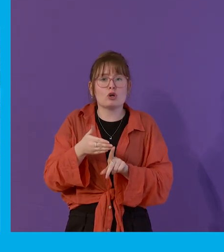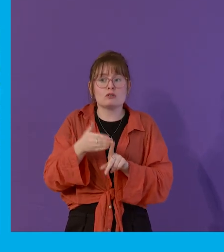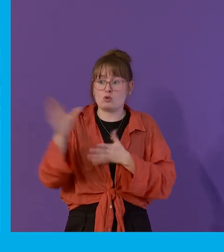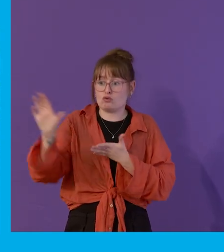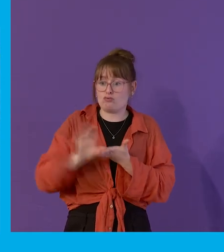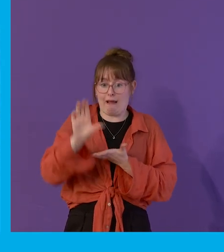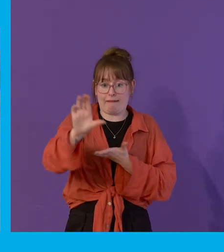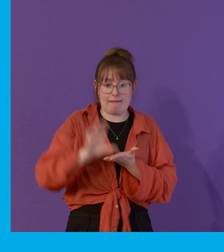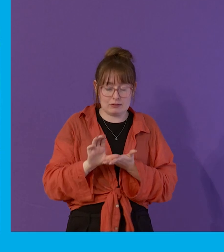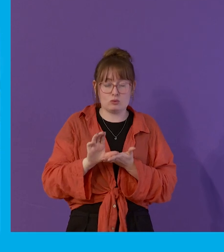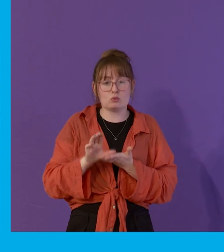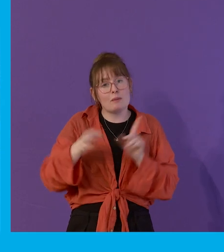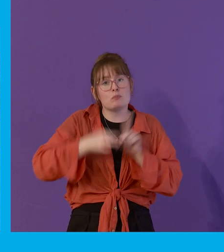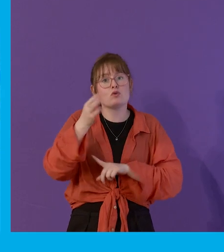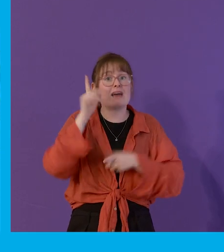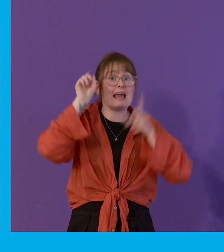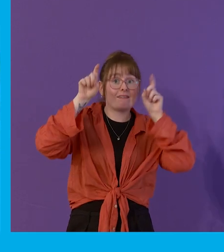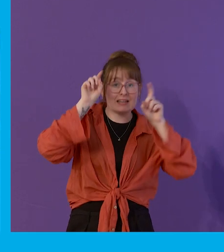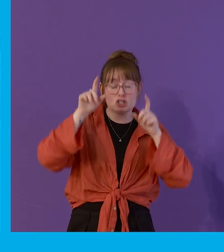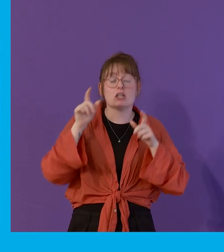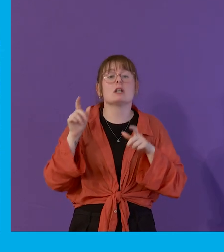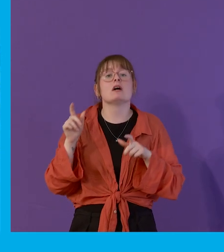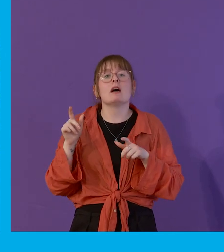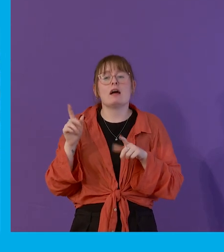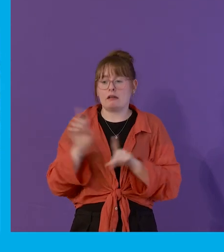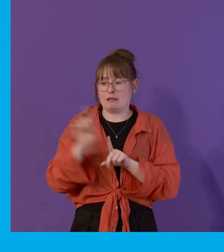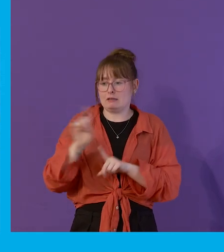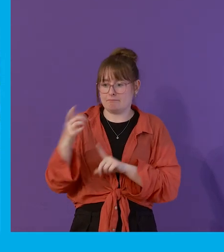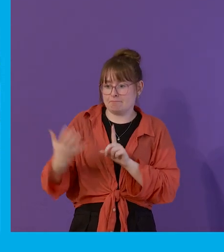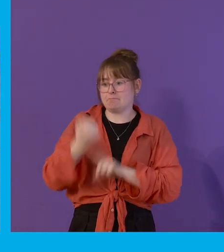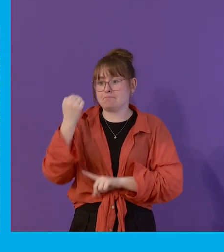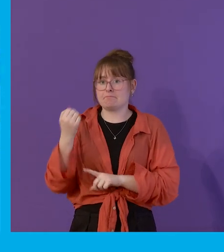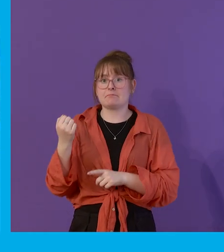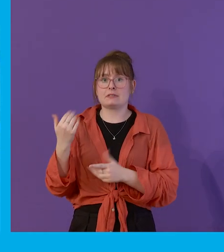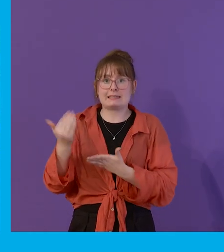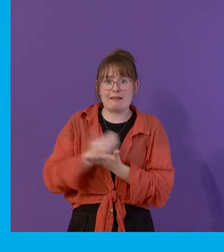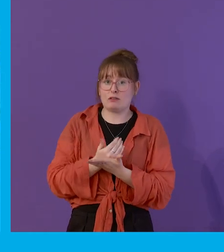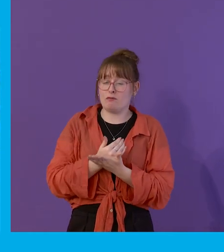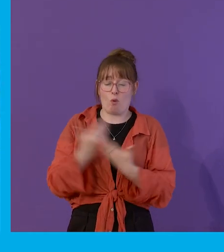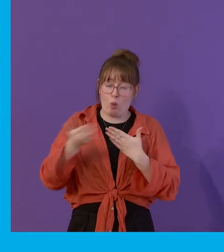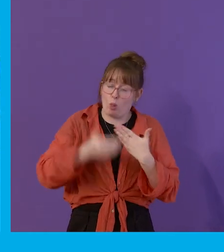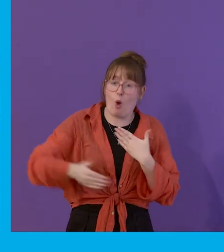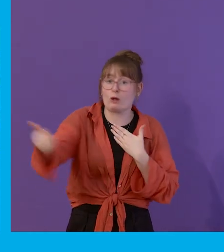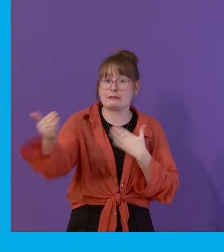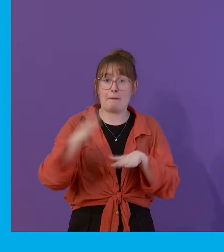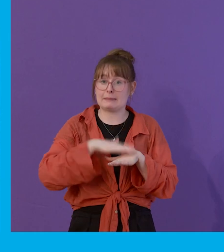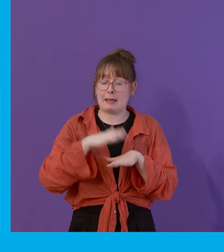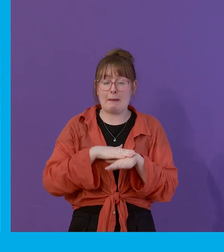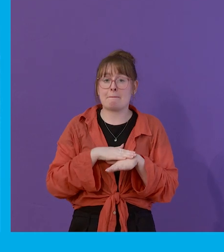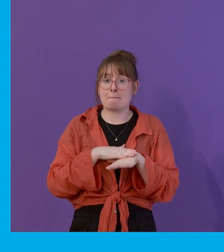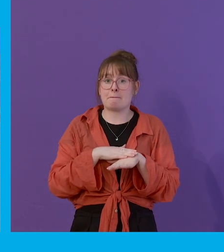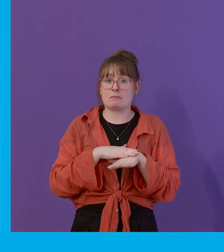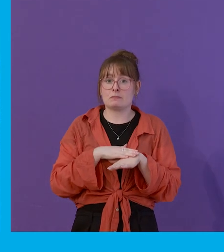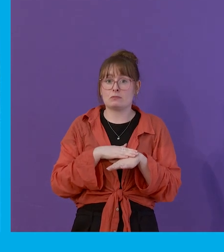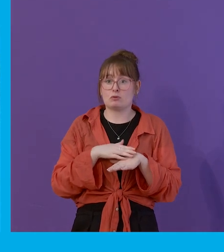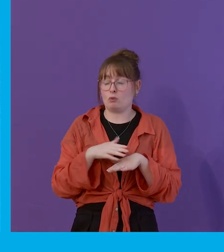grants to proven innovation and then repayable loans that deliver a saving to the public purse over far longer term timeframes than we even debate